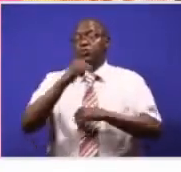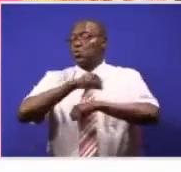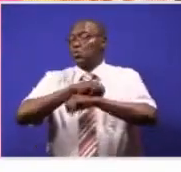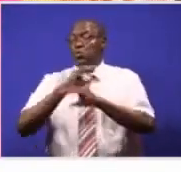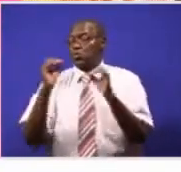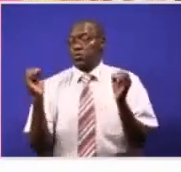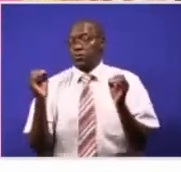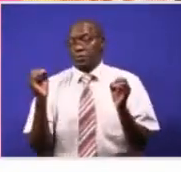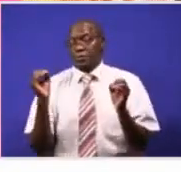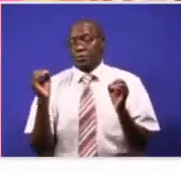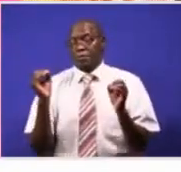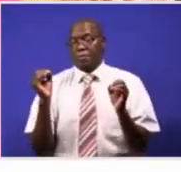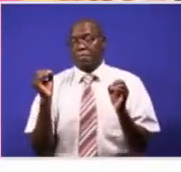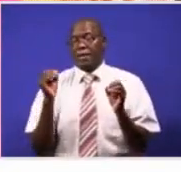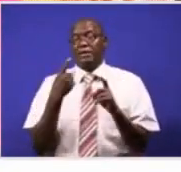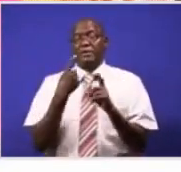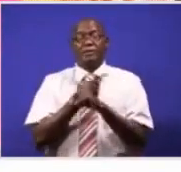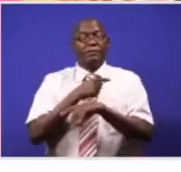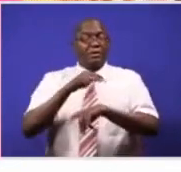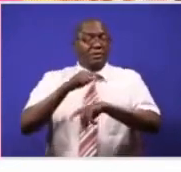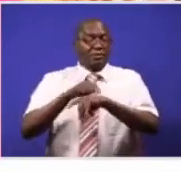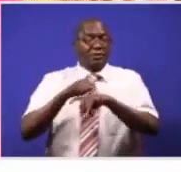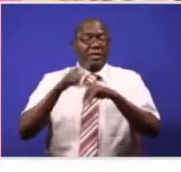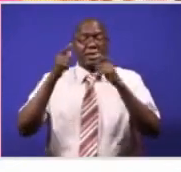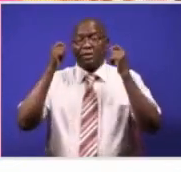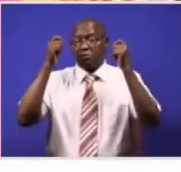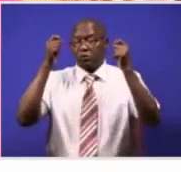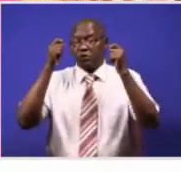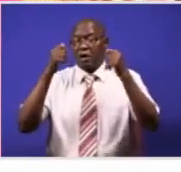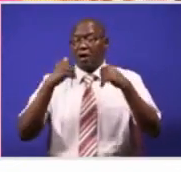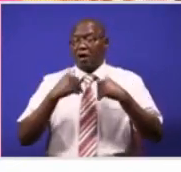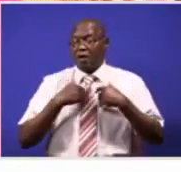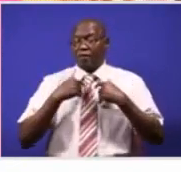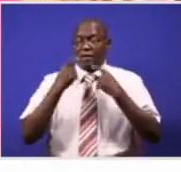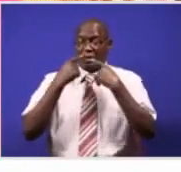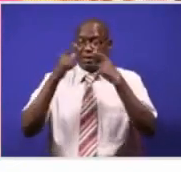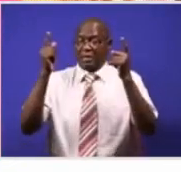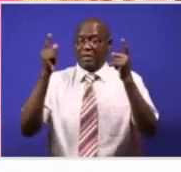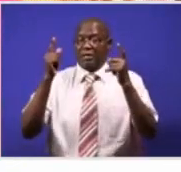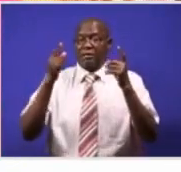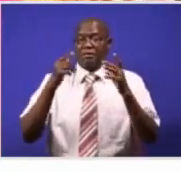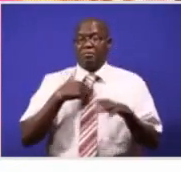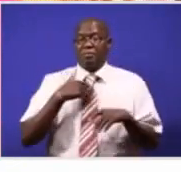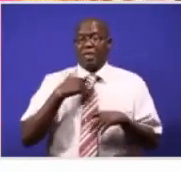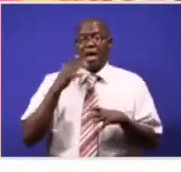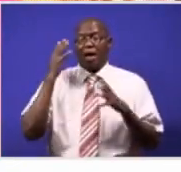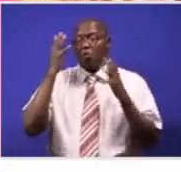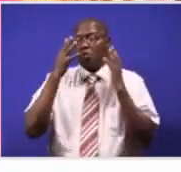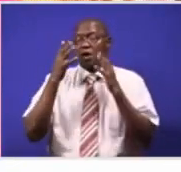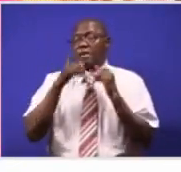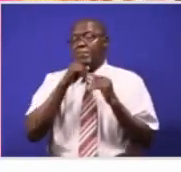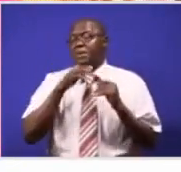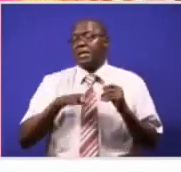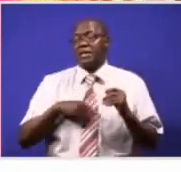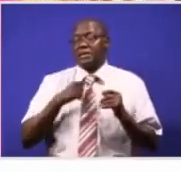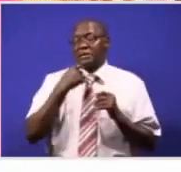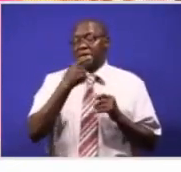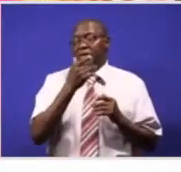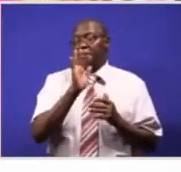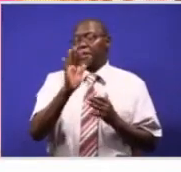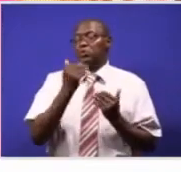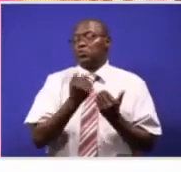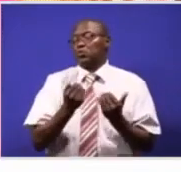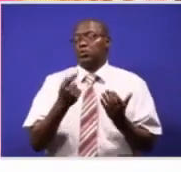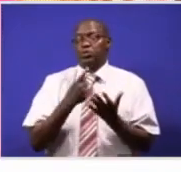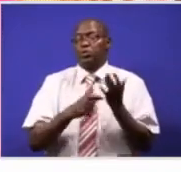school at different times when demonstrations have been declared. I wonder what parents tell their children